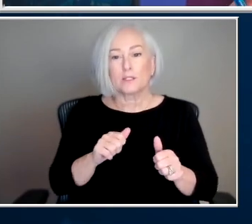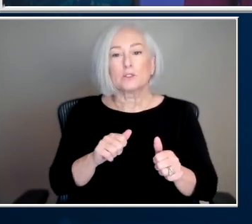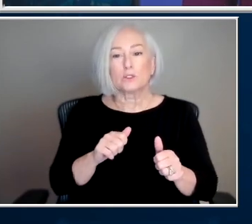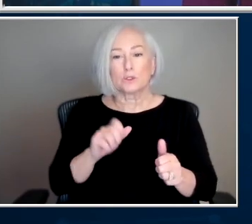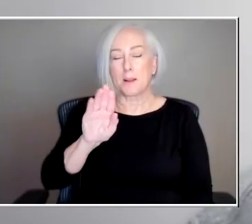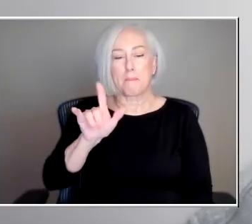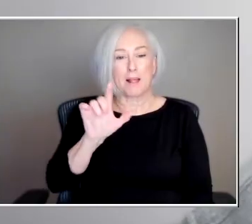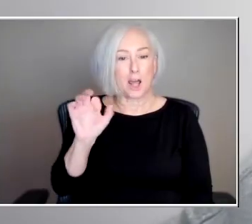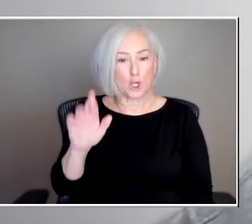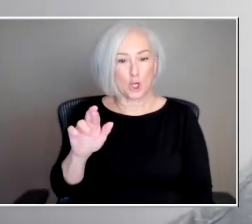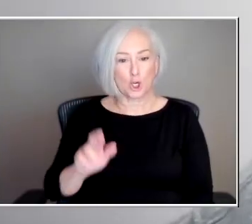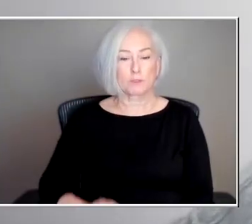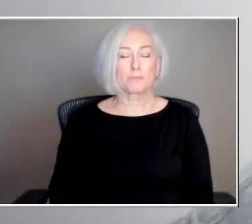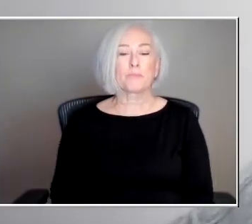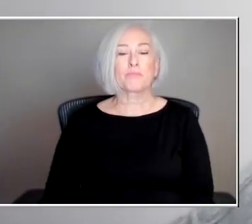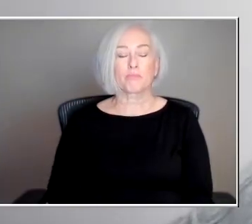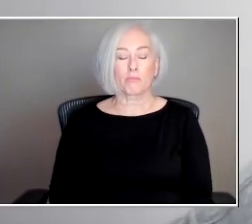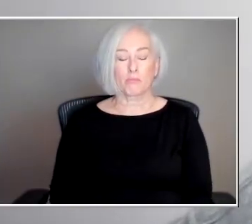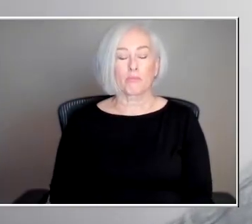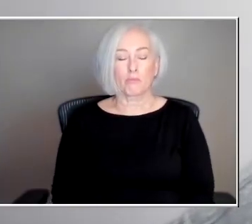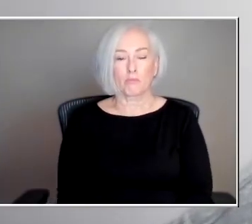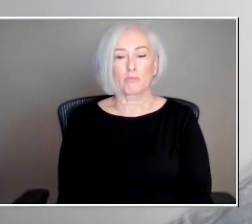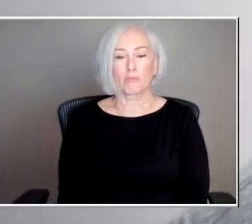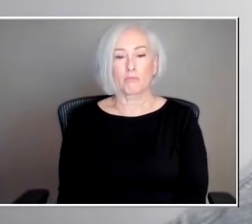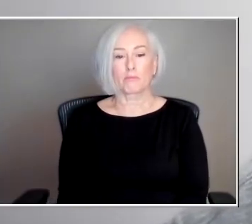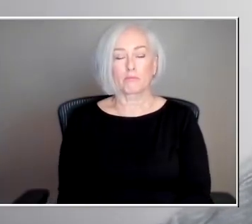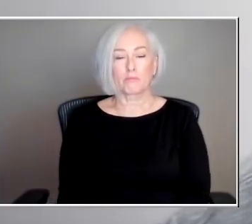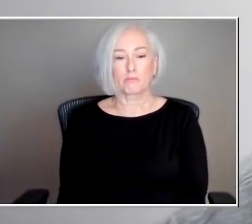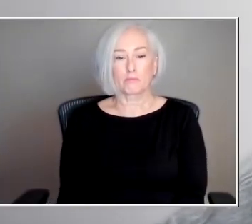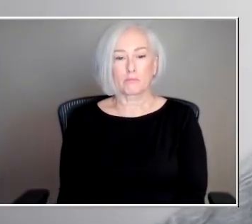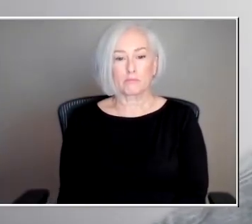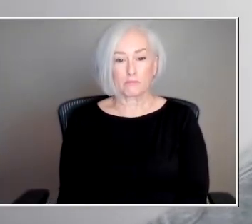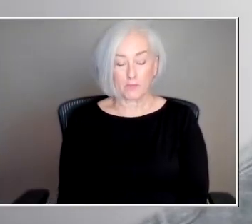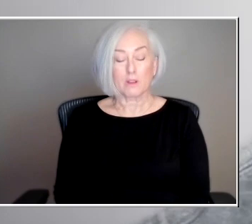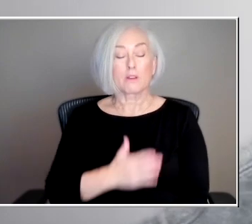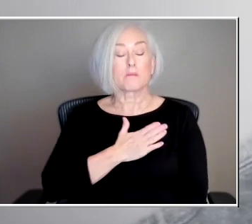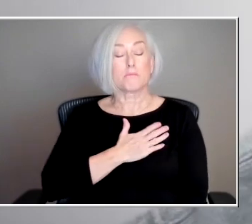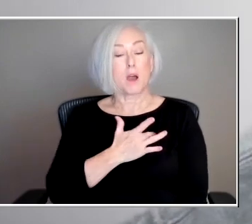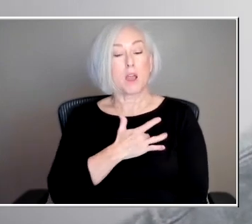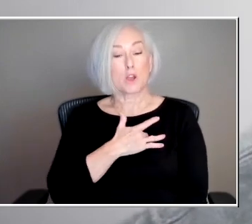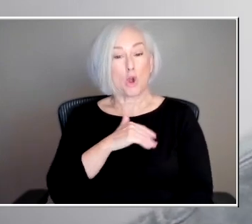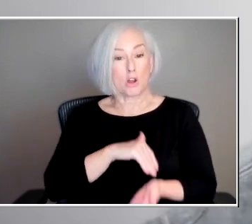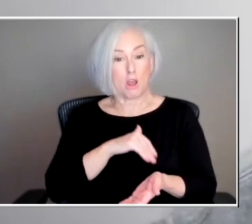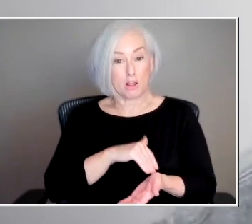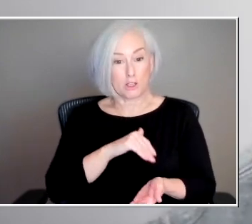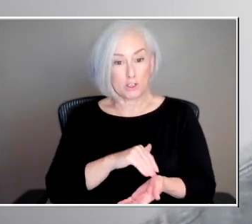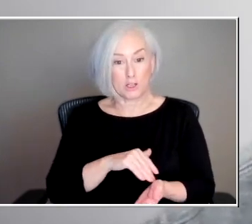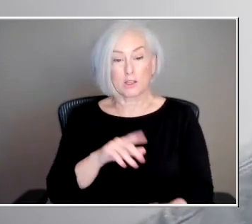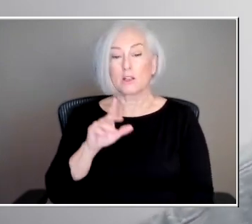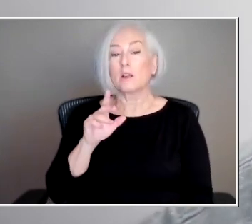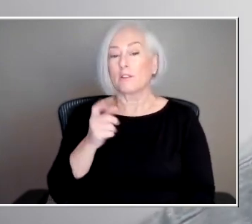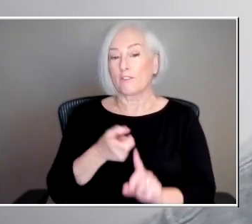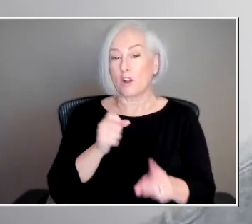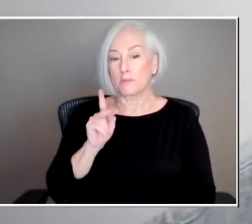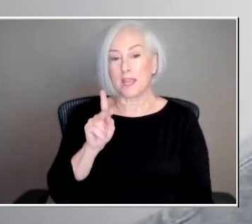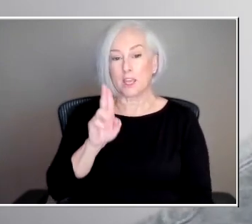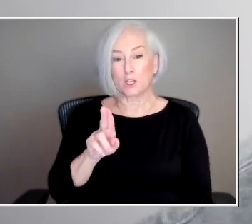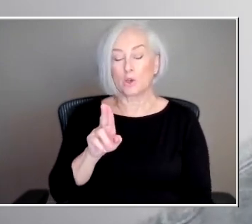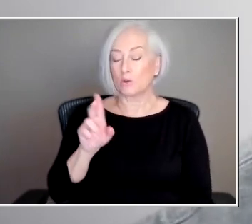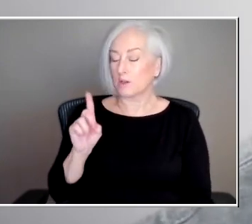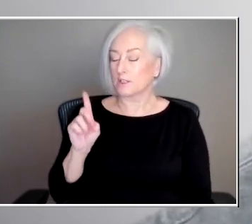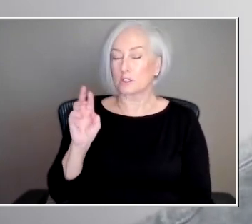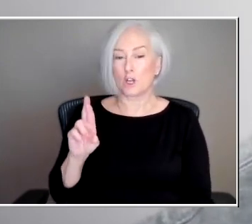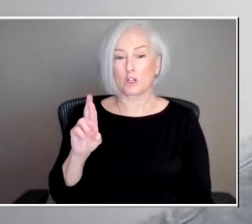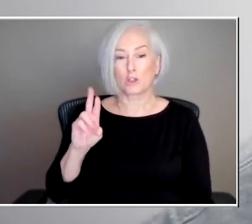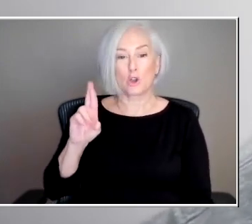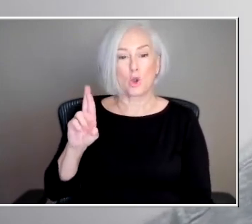that go? The cardiologist that I work with at KU, Dr. Ramirez, who's phenomenal, he